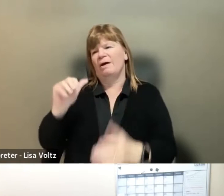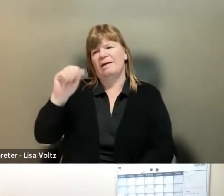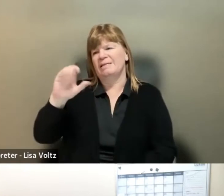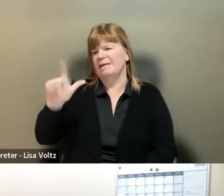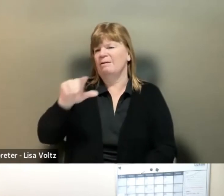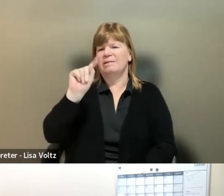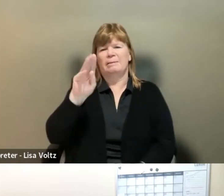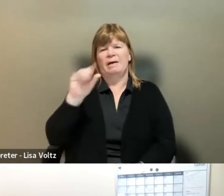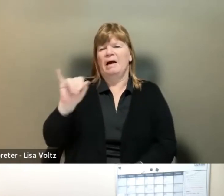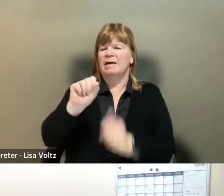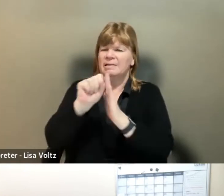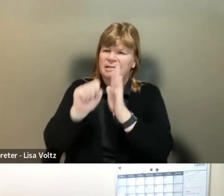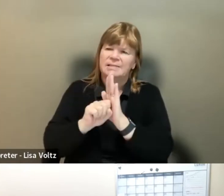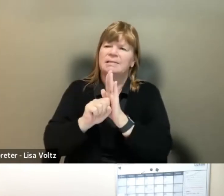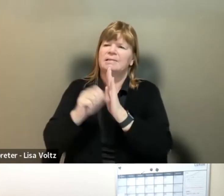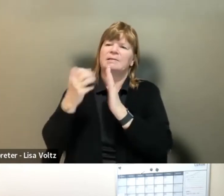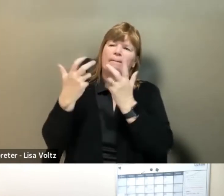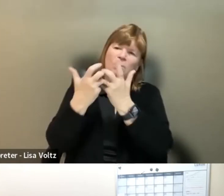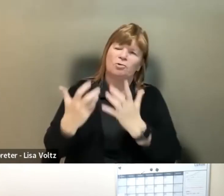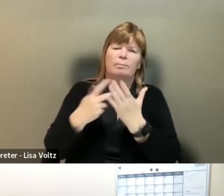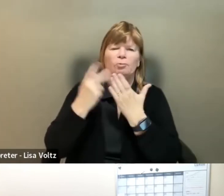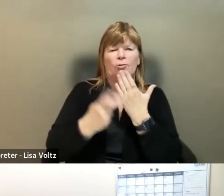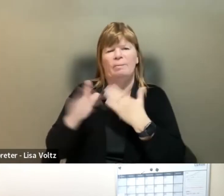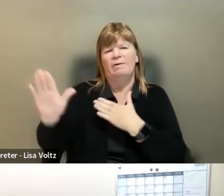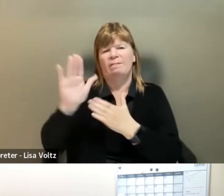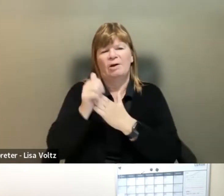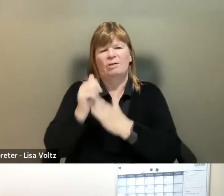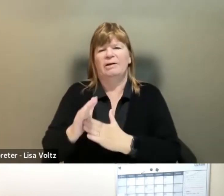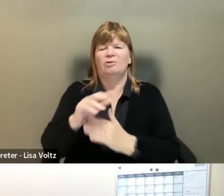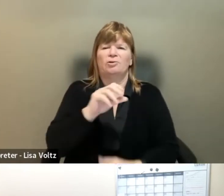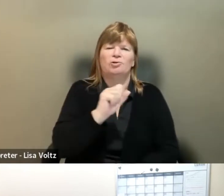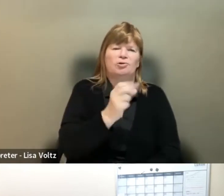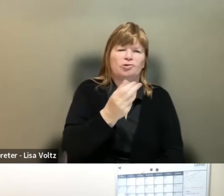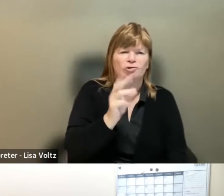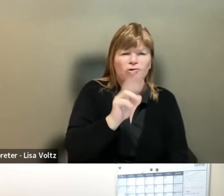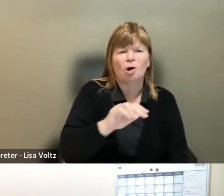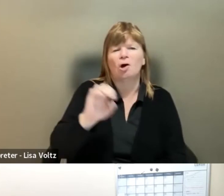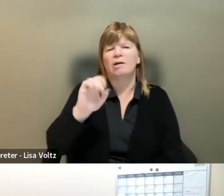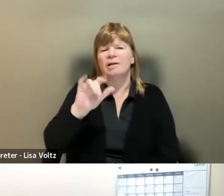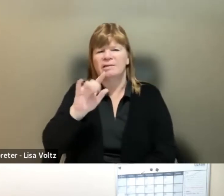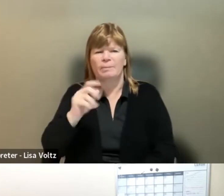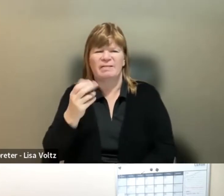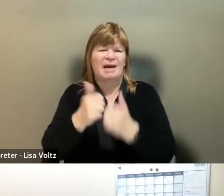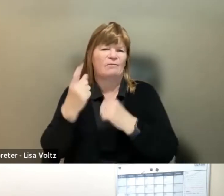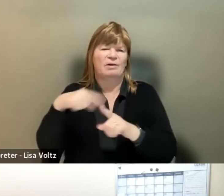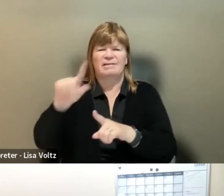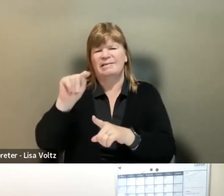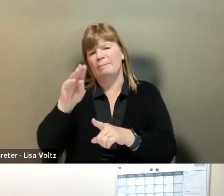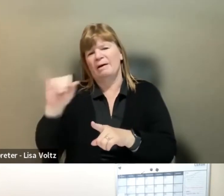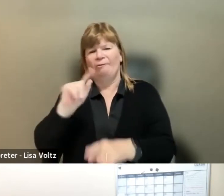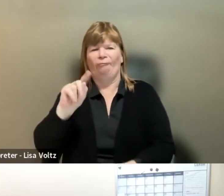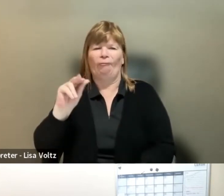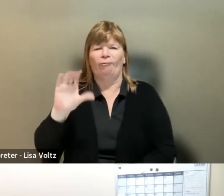State Partnership Program and the leaders there. So Sean and Elizabeth and everyone at the TBI TARC, thank